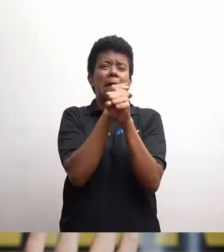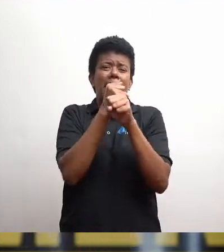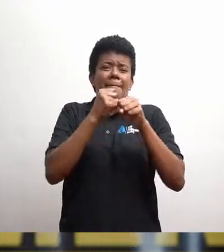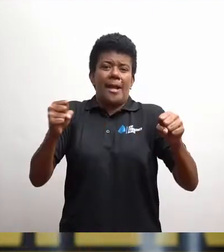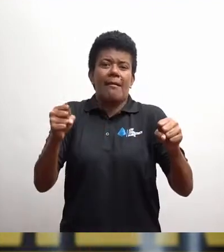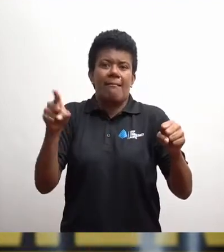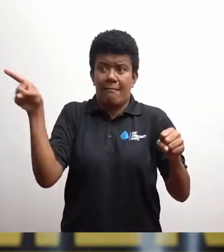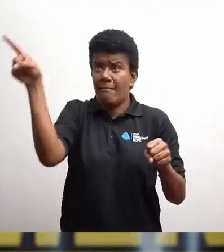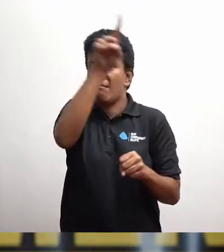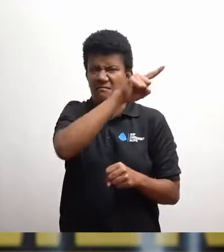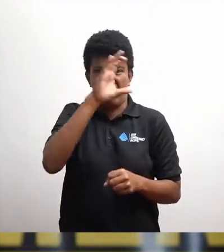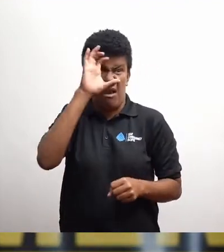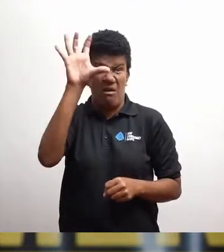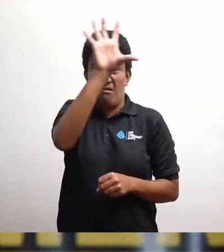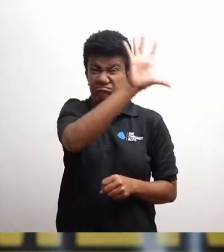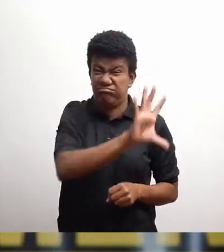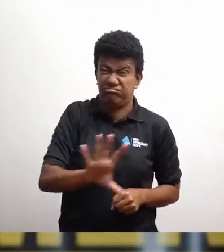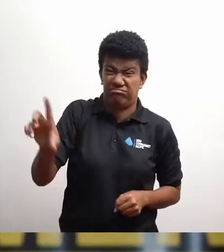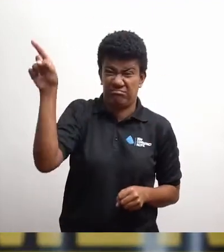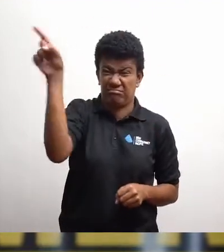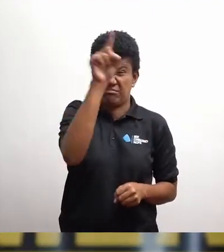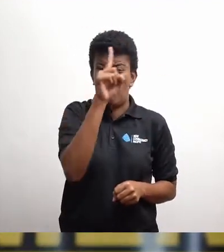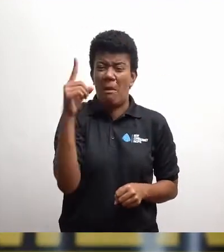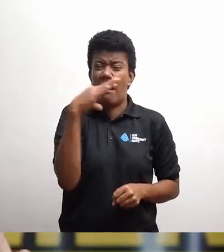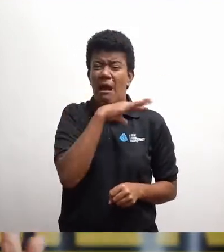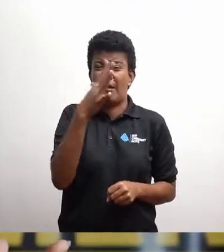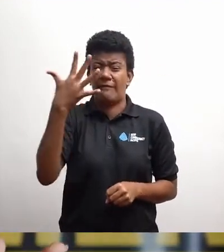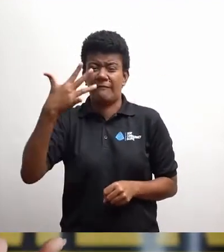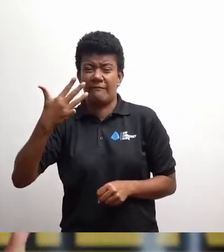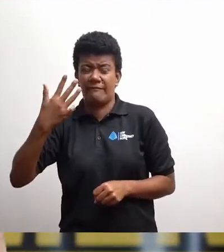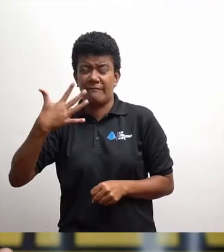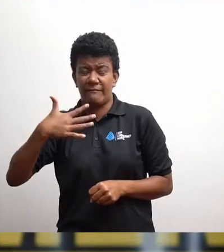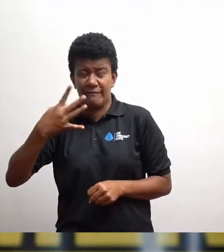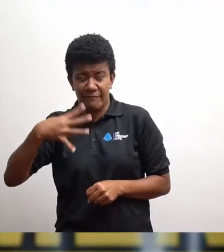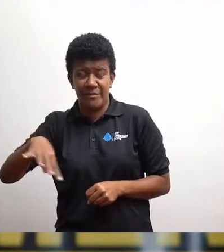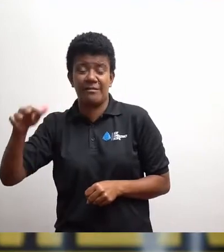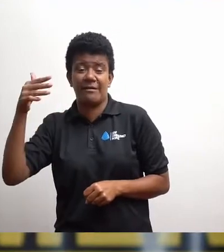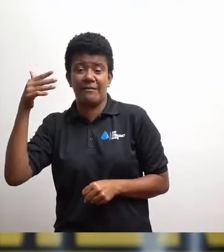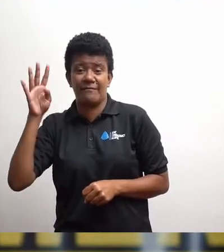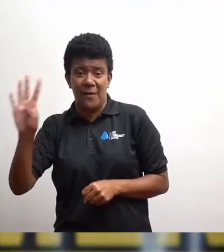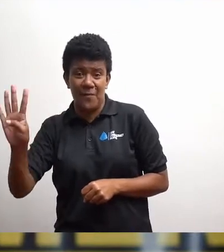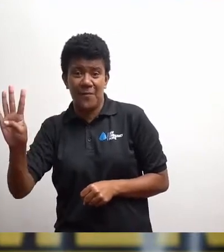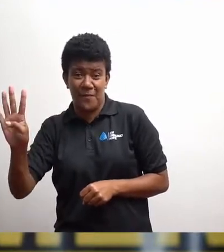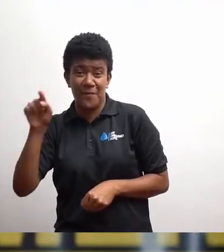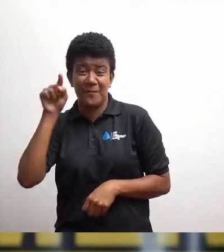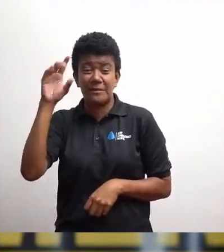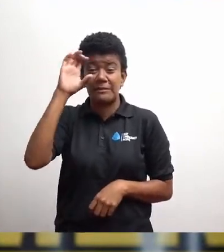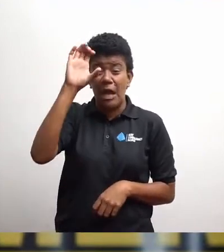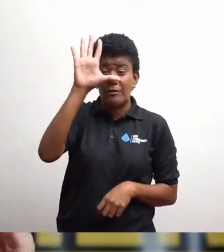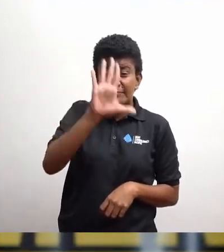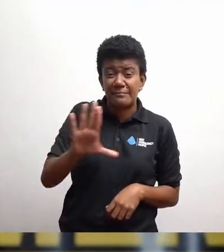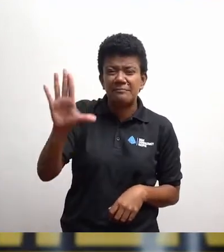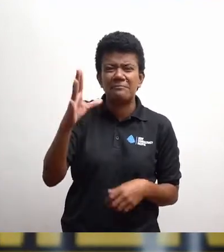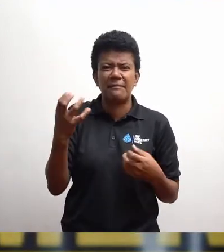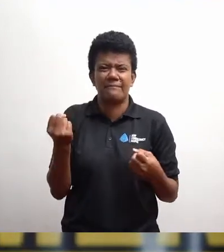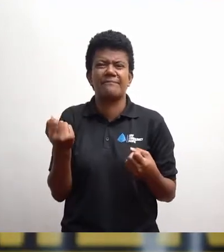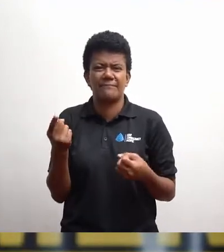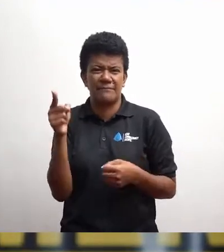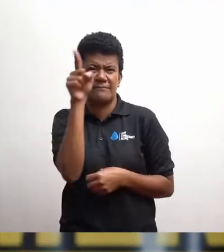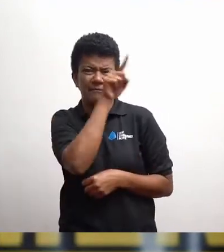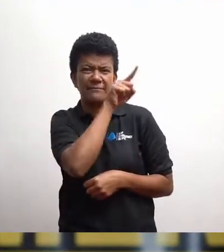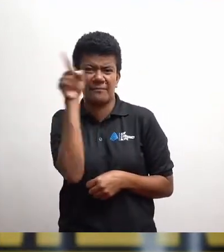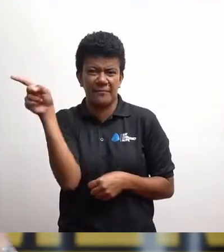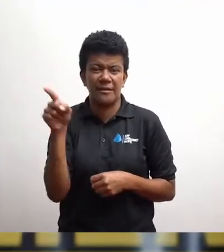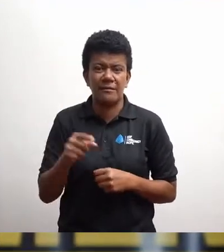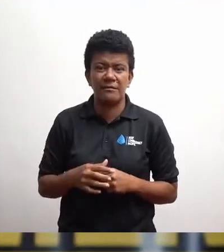of the nation states of the world, there's 194 of them, I think, right now. And there's been a split in Sudan,